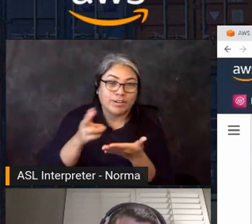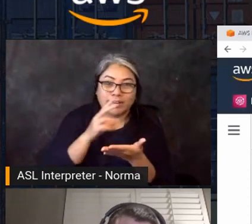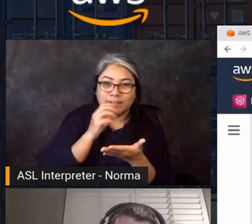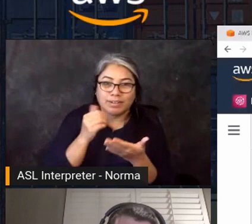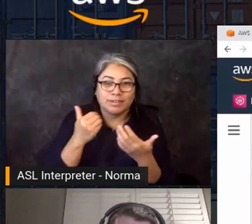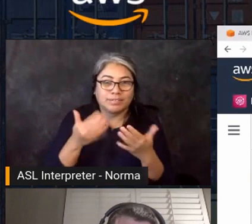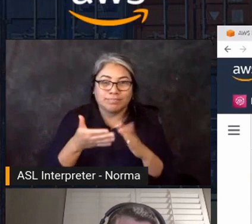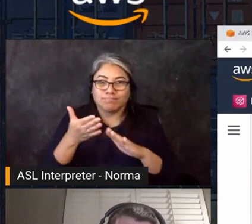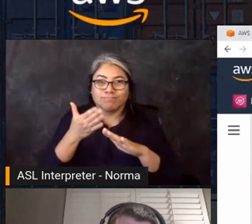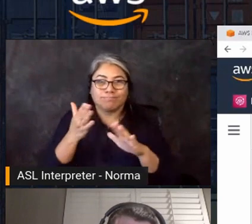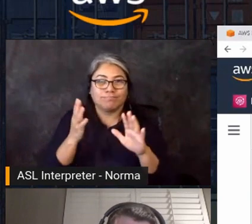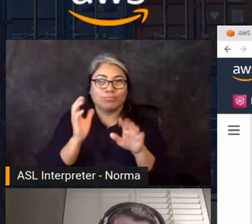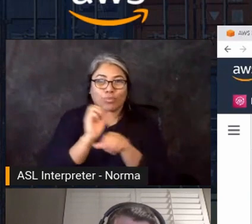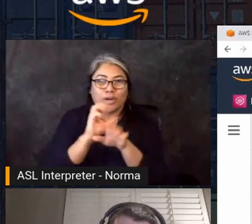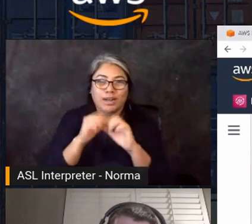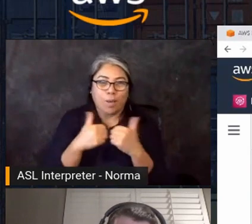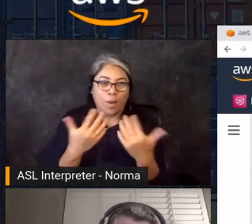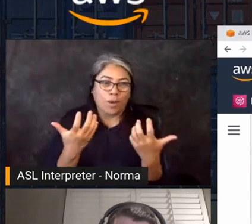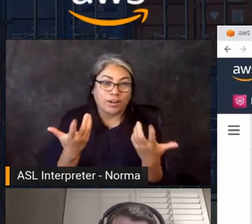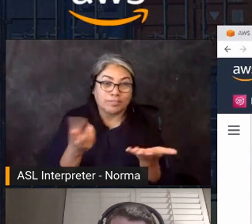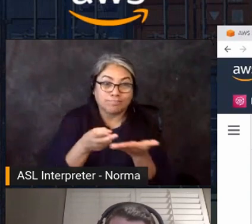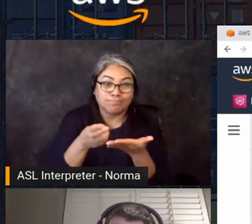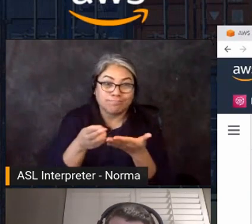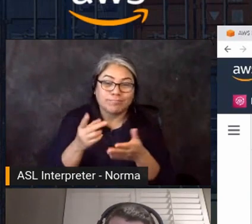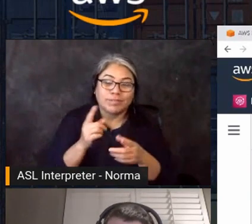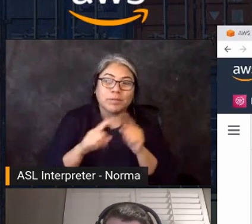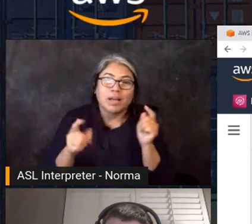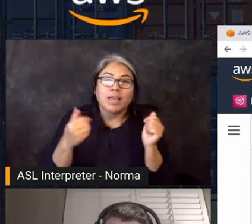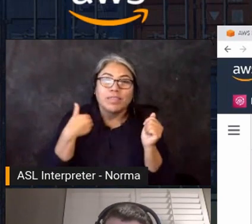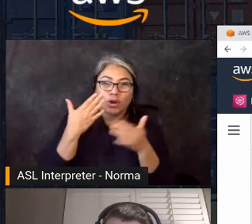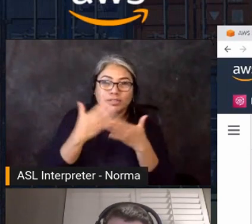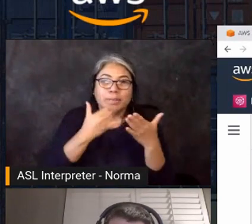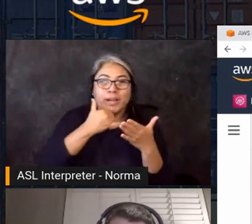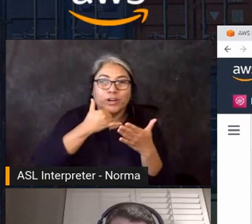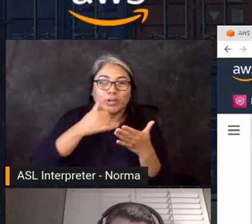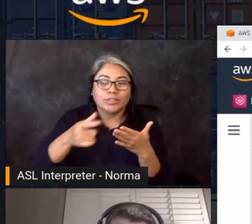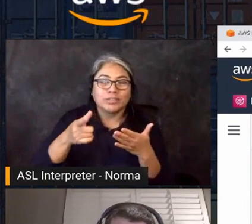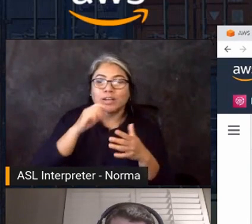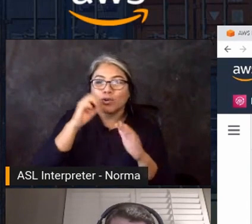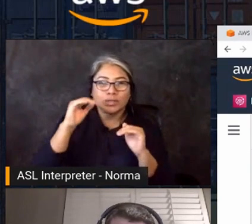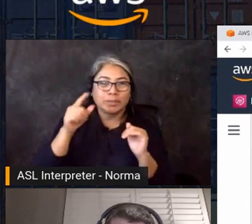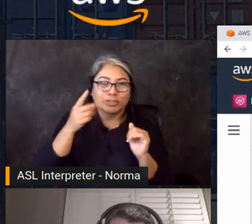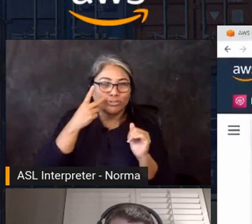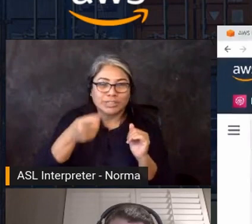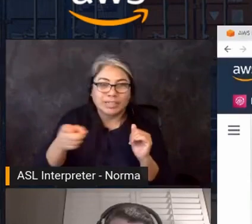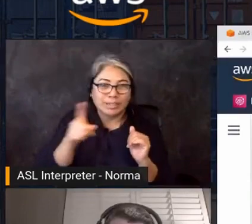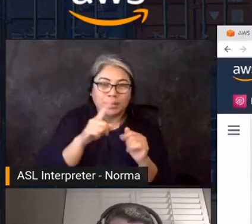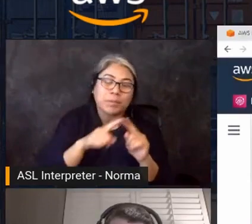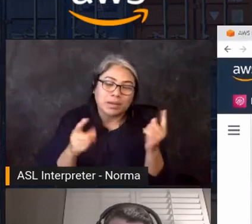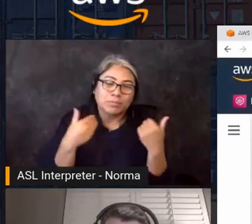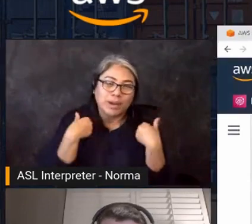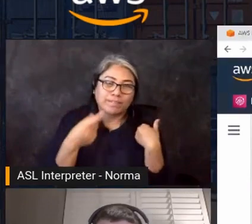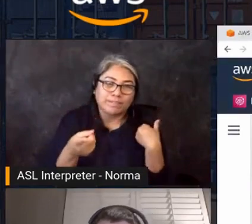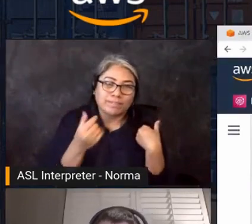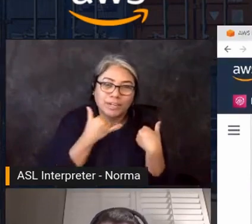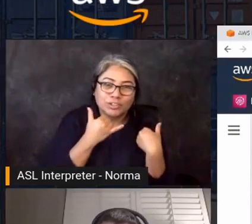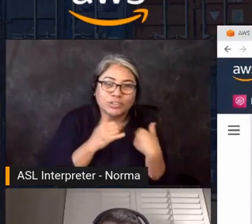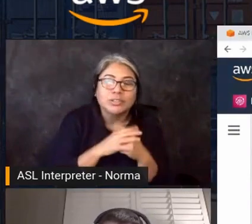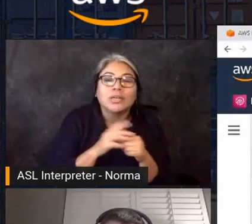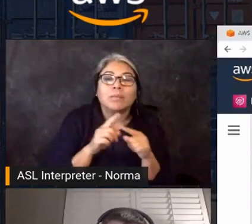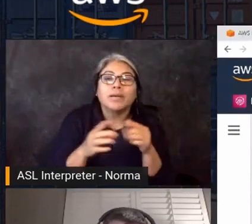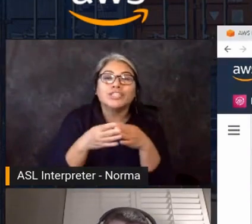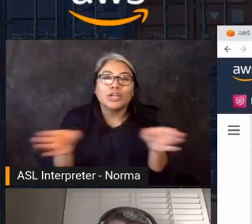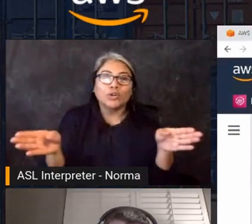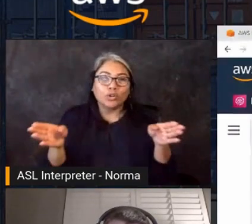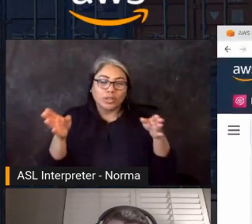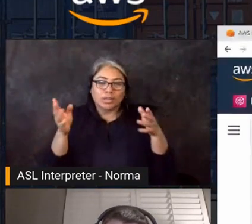to. So there are some errors here where I wouldn't expect to see them. But generally speaking, I'll